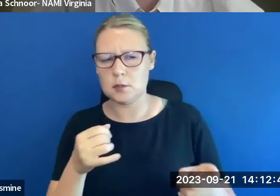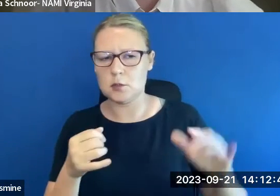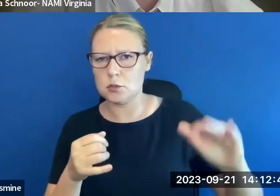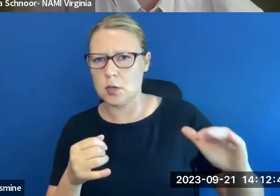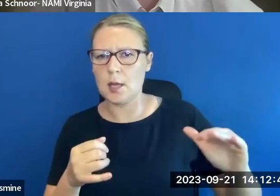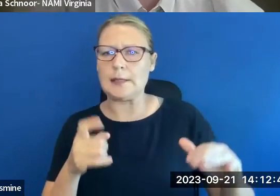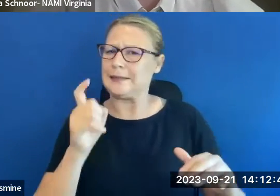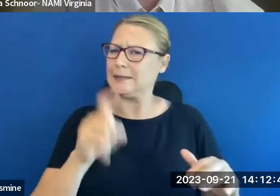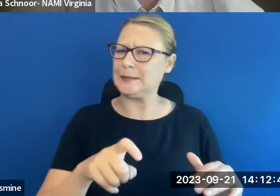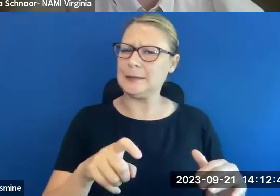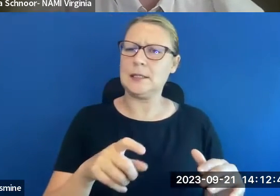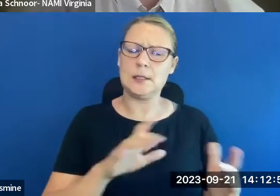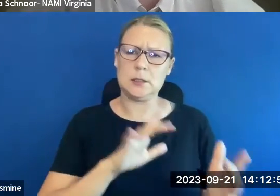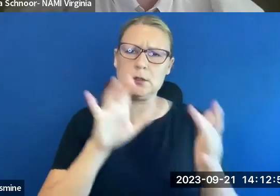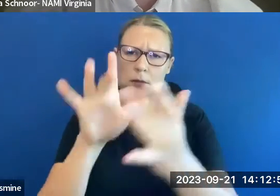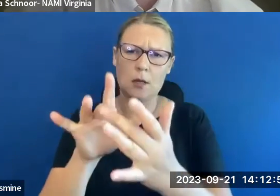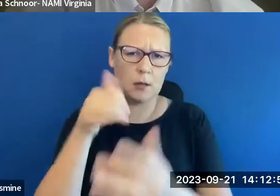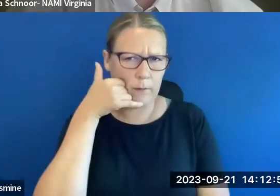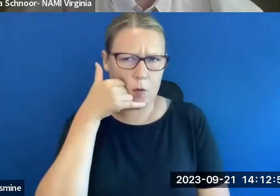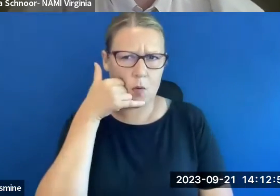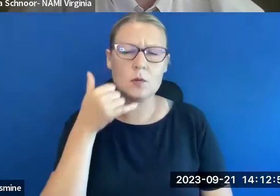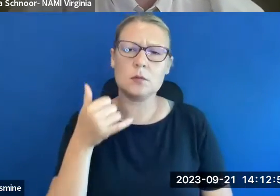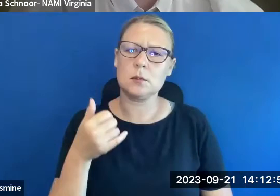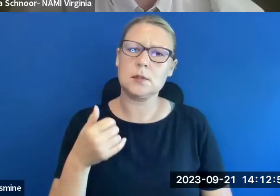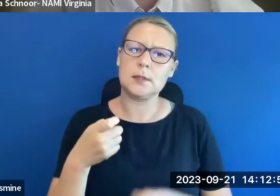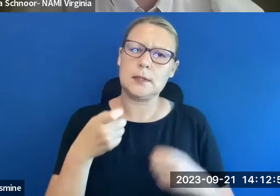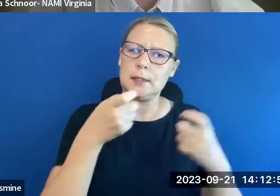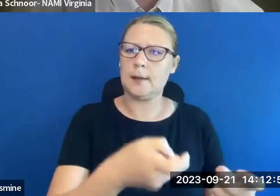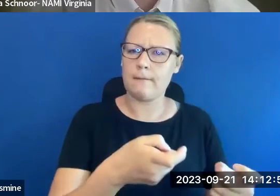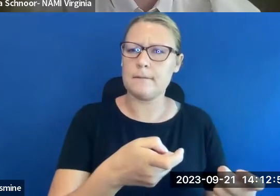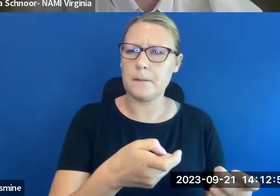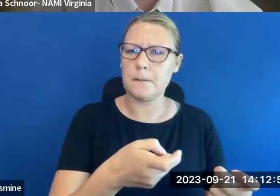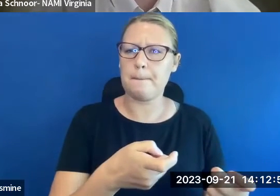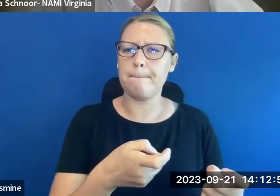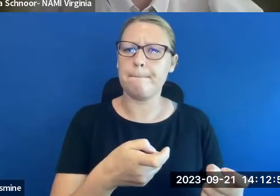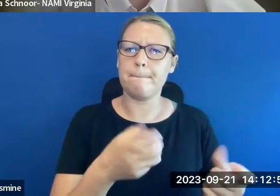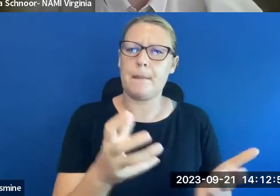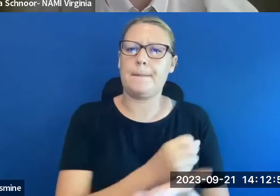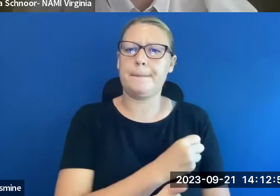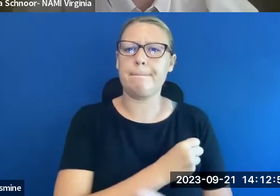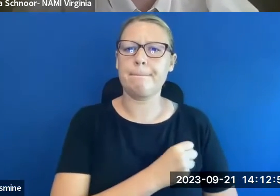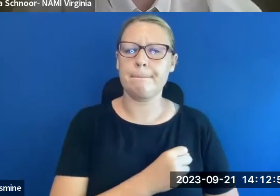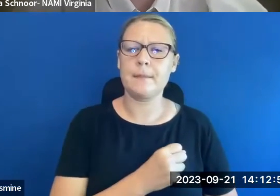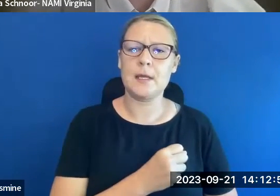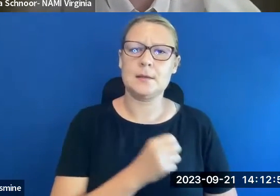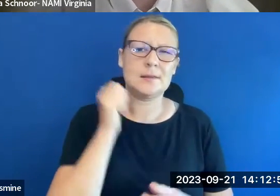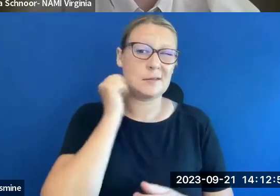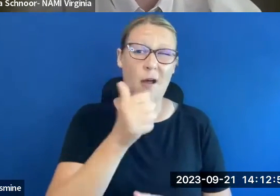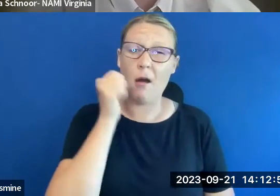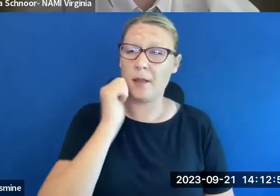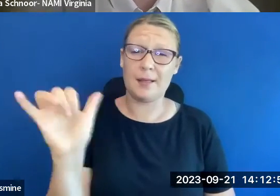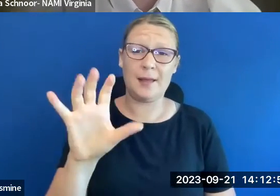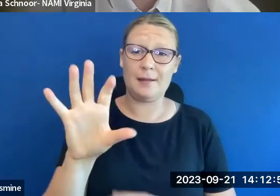needed someone to talk to, that it's kind of as common as 911. I feel like it should be